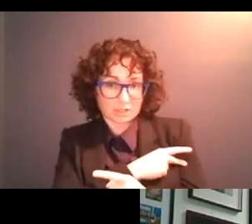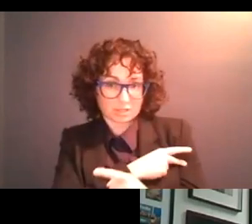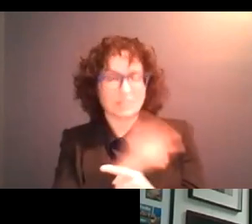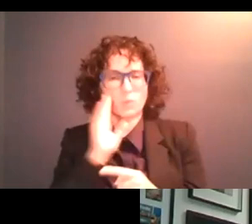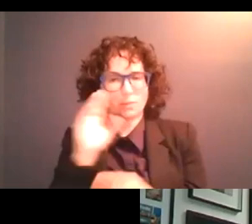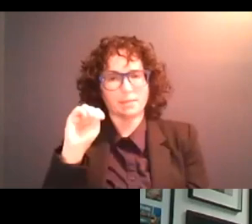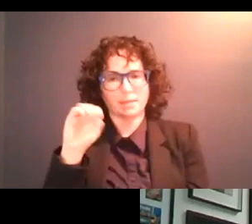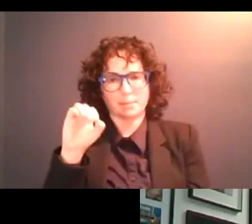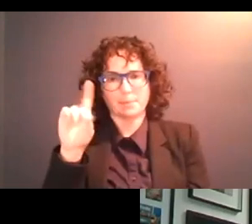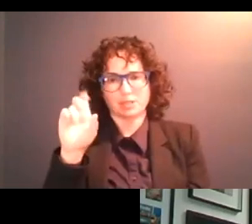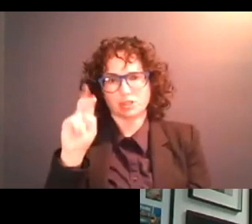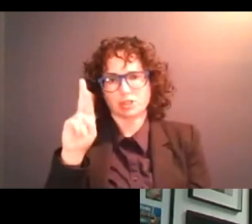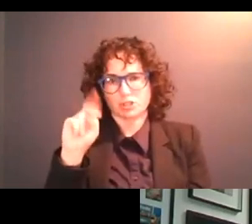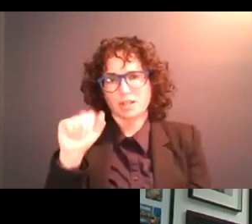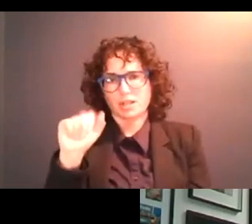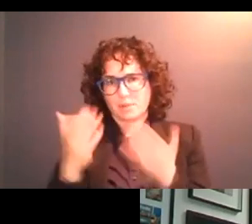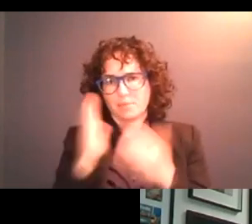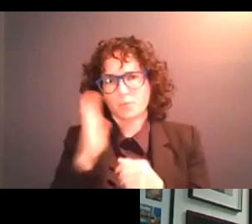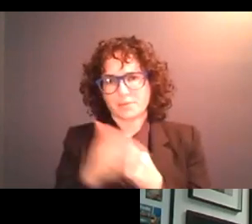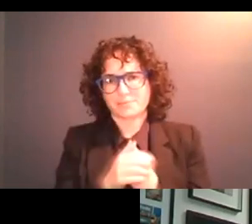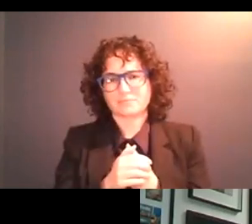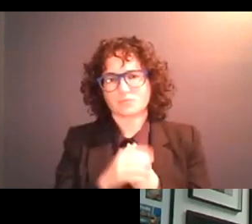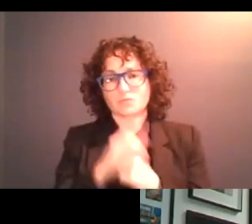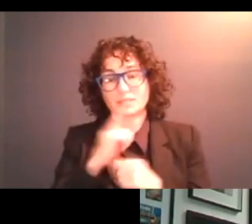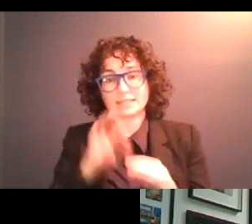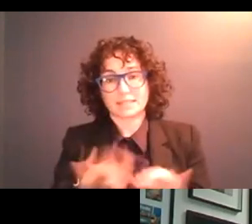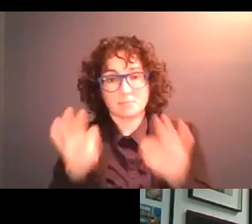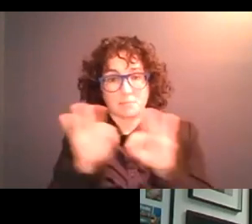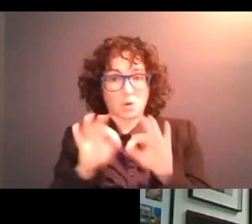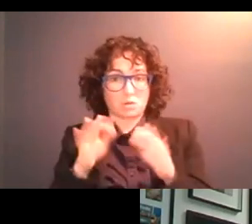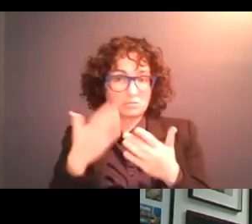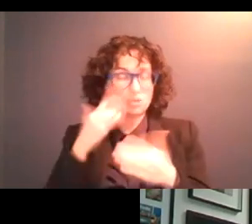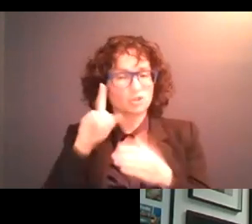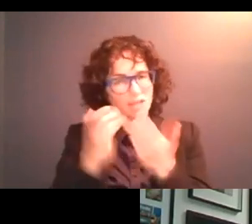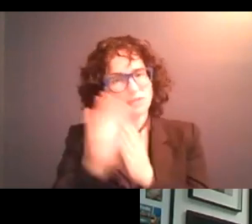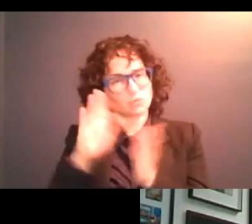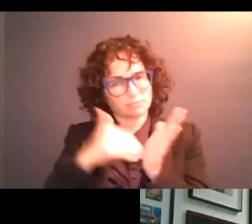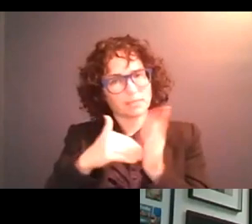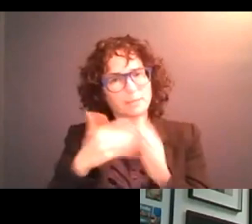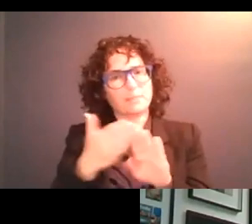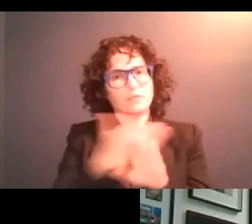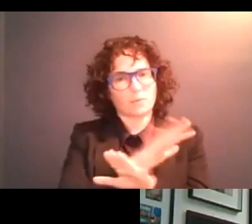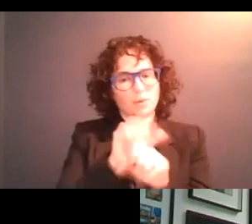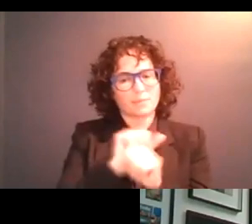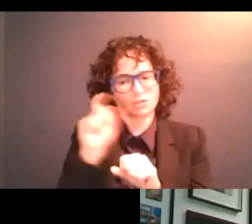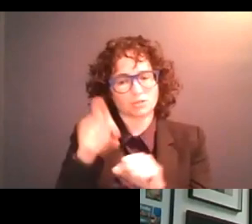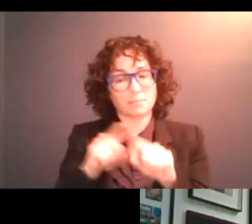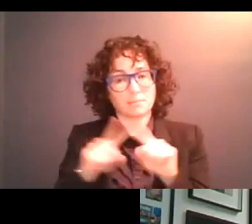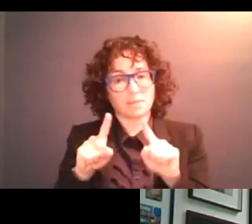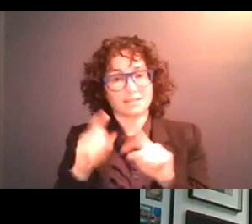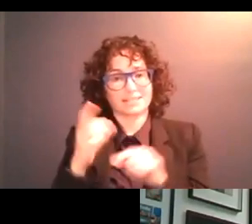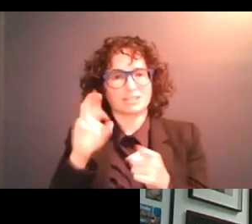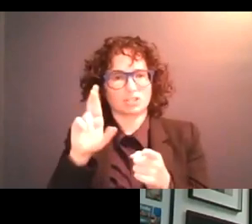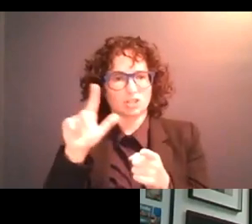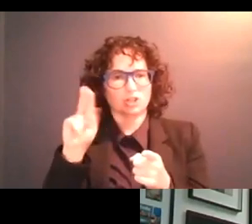at this point in time. I think if that's really important to you, that's something that you should ask your provider prior to your appointment. But I think as Dr. Luna has made